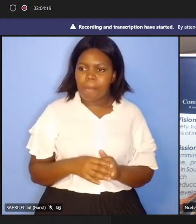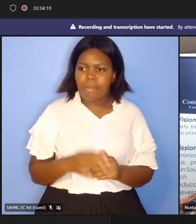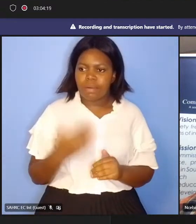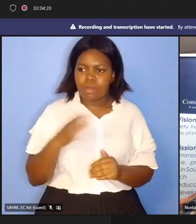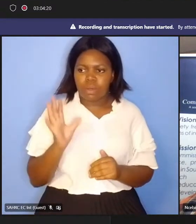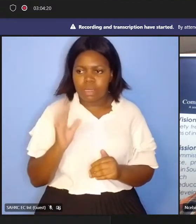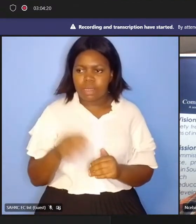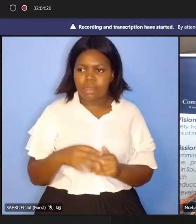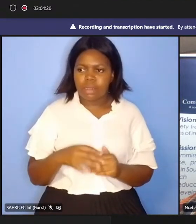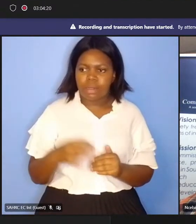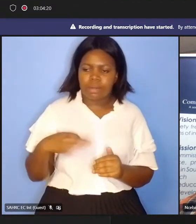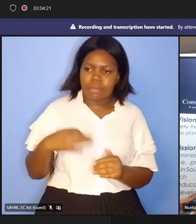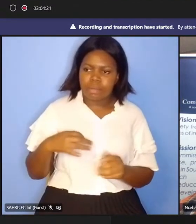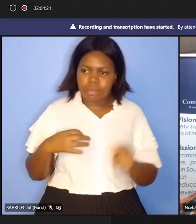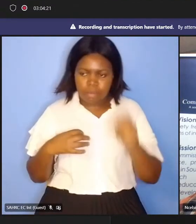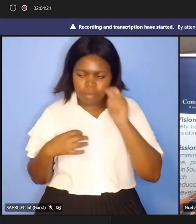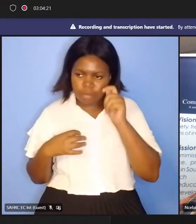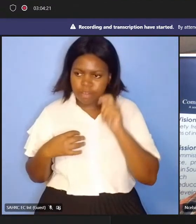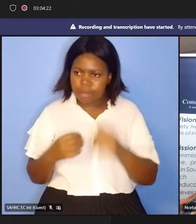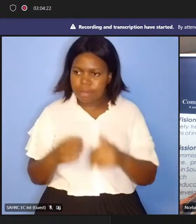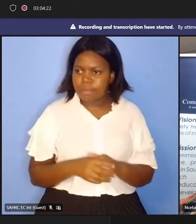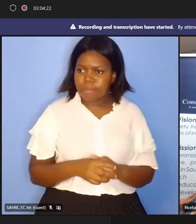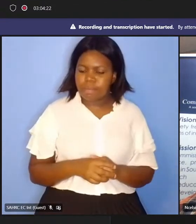boys. Do you think it